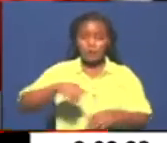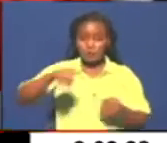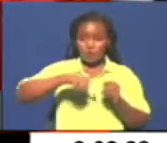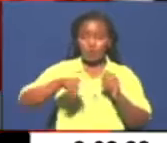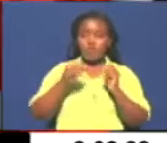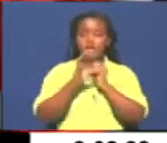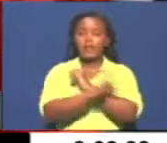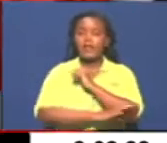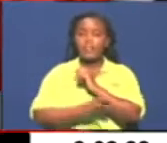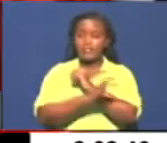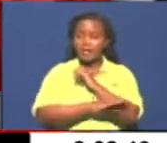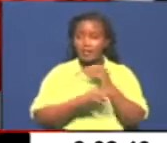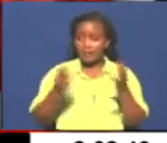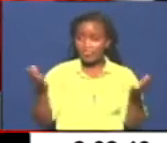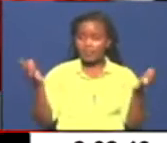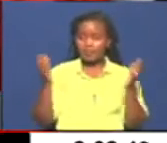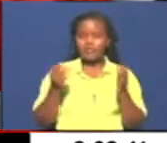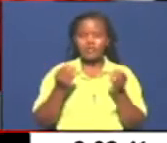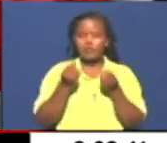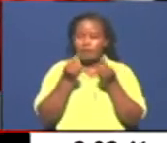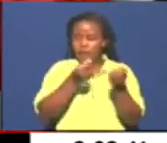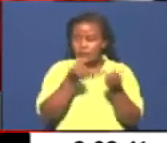moja kati ya chache tu